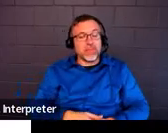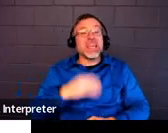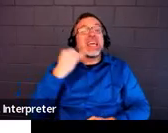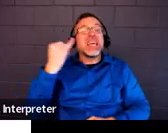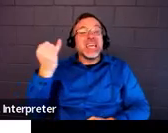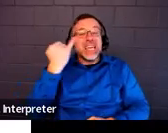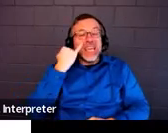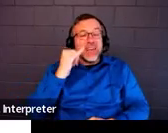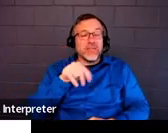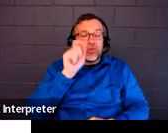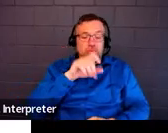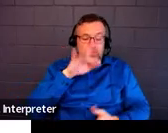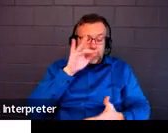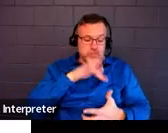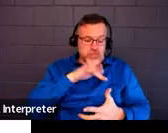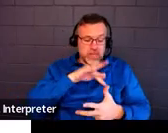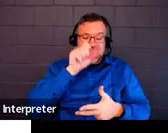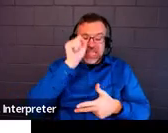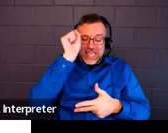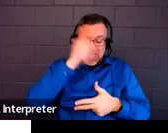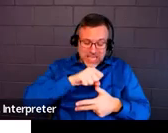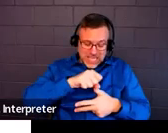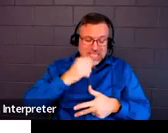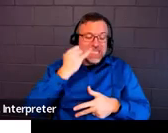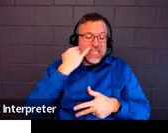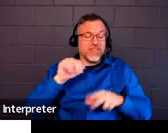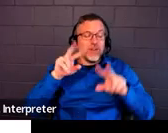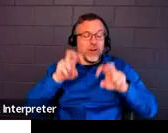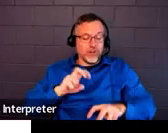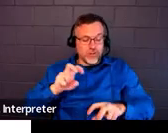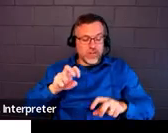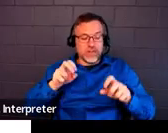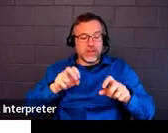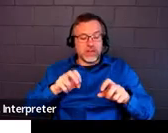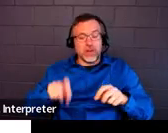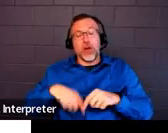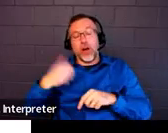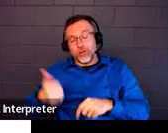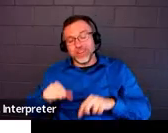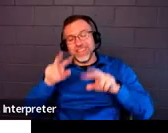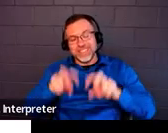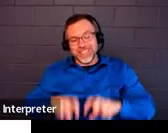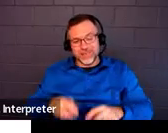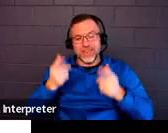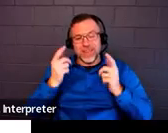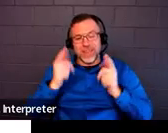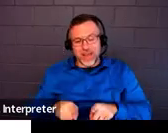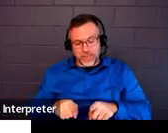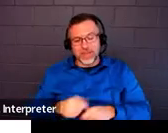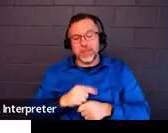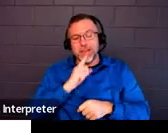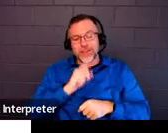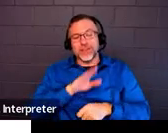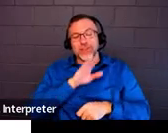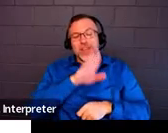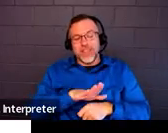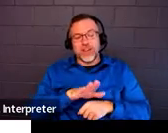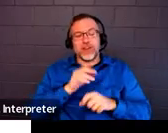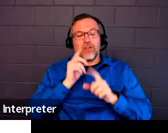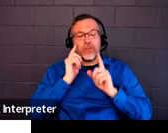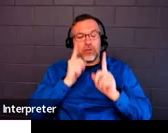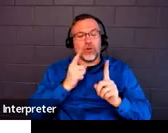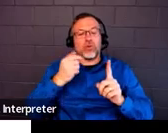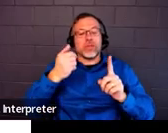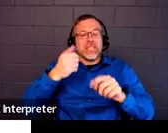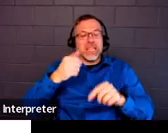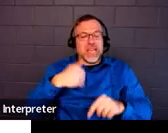that the child does take the alternate assessment, that their academic goals have objectives. So that's